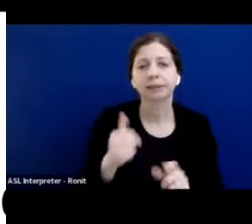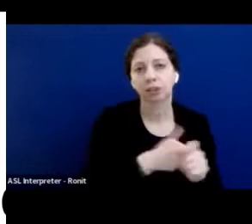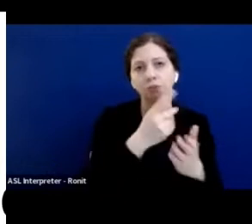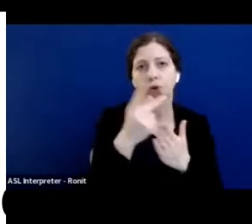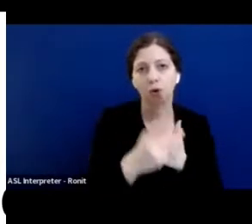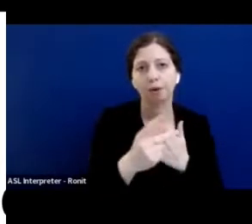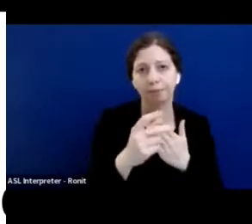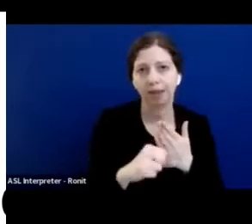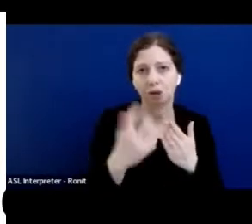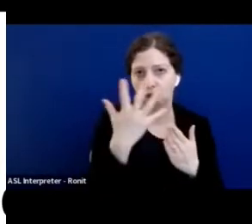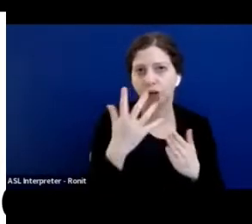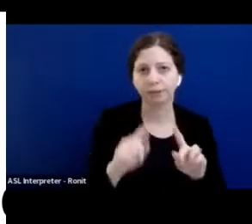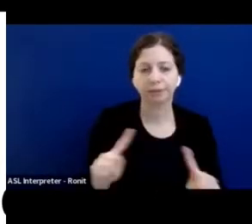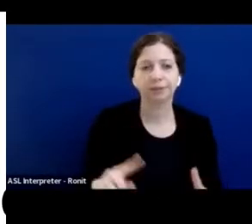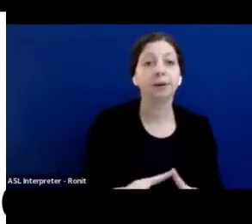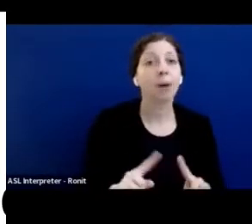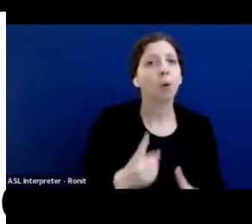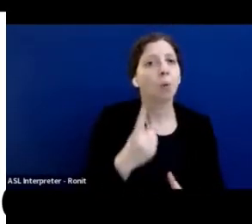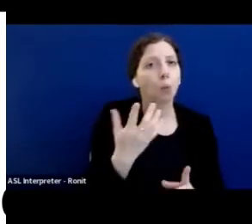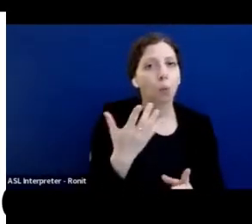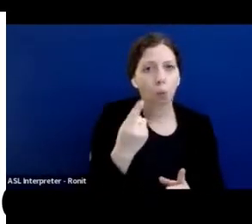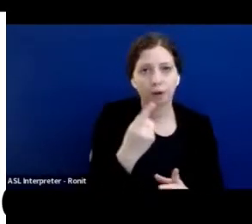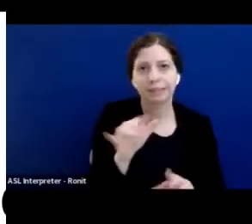very different. But one of the similarities, and there are